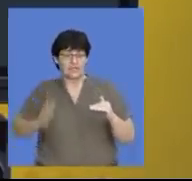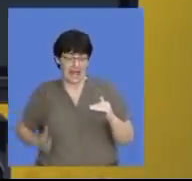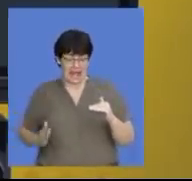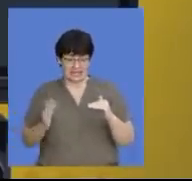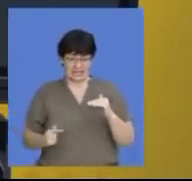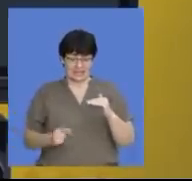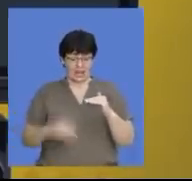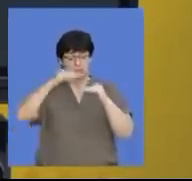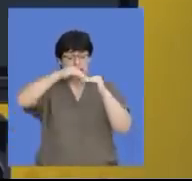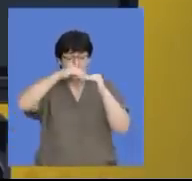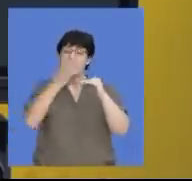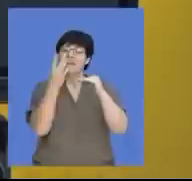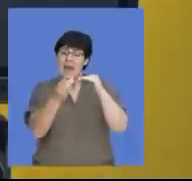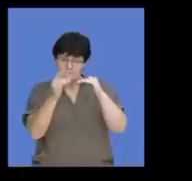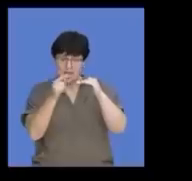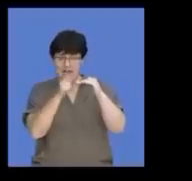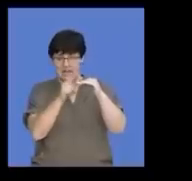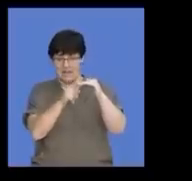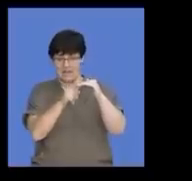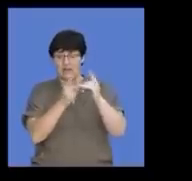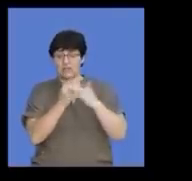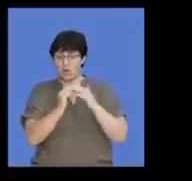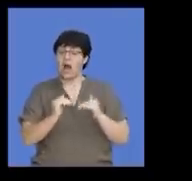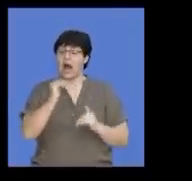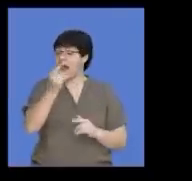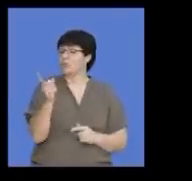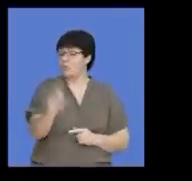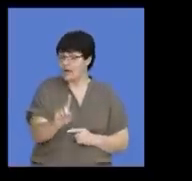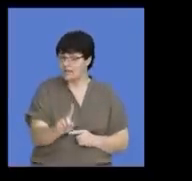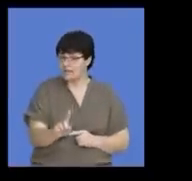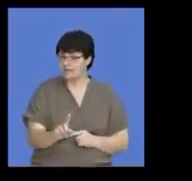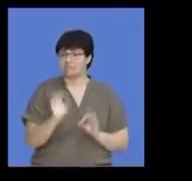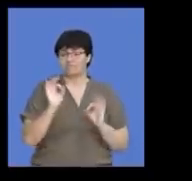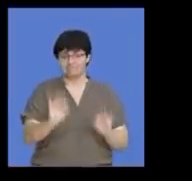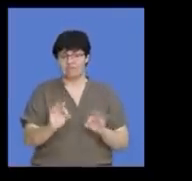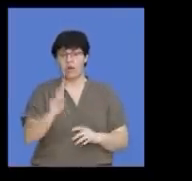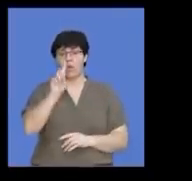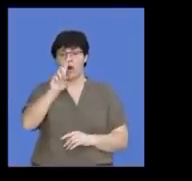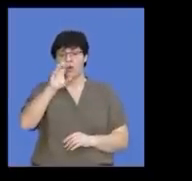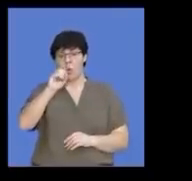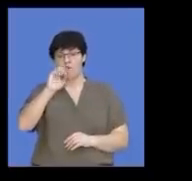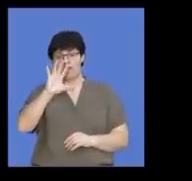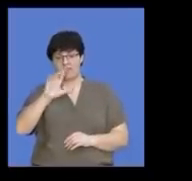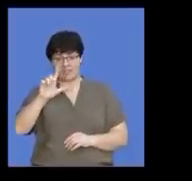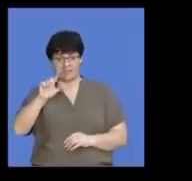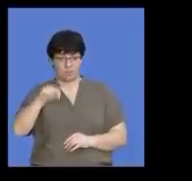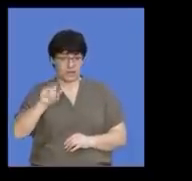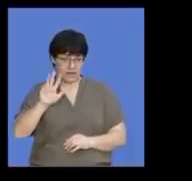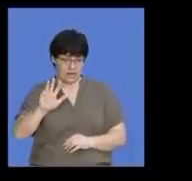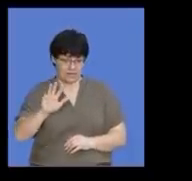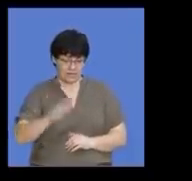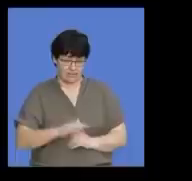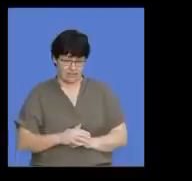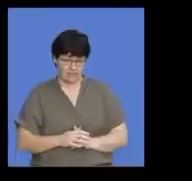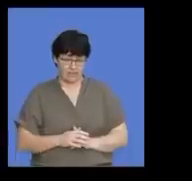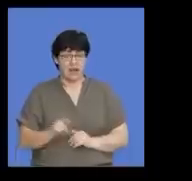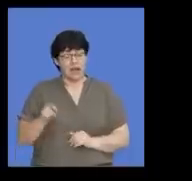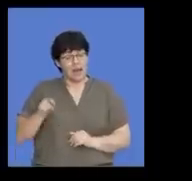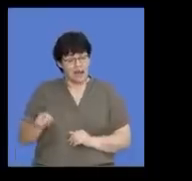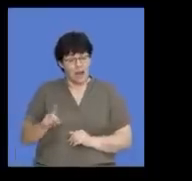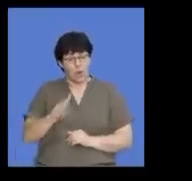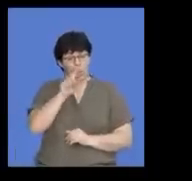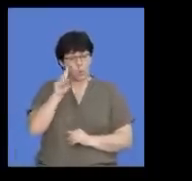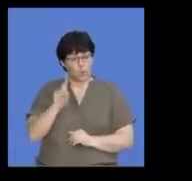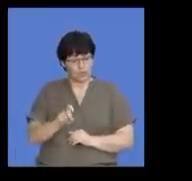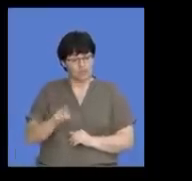beacon. In this example, your height is given as, correct, 1057.9. And note in the